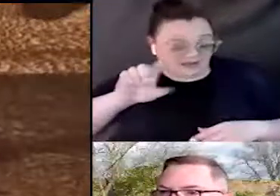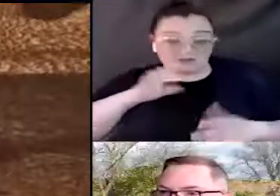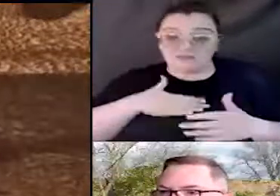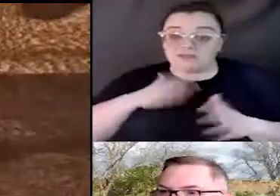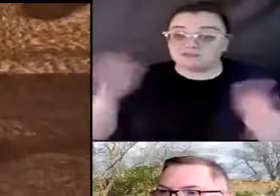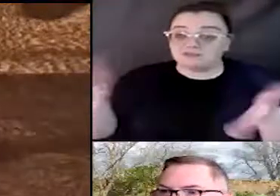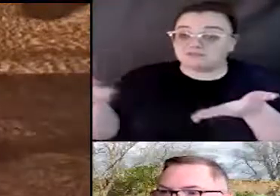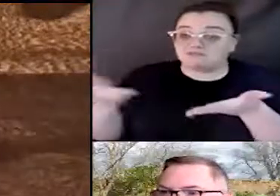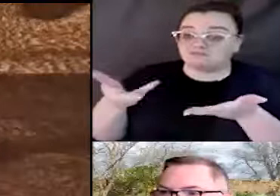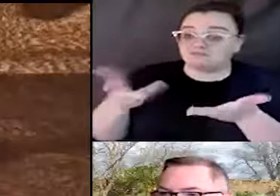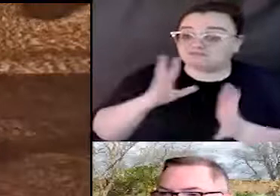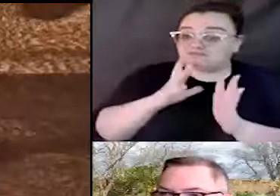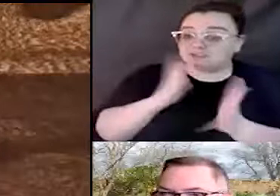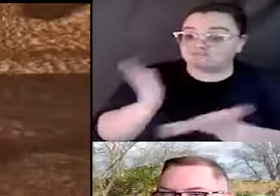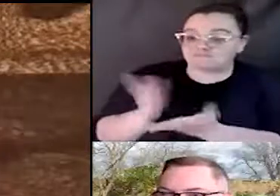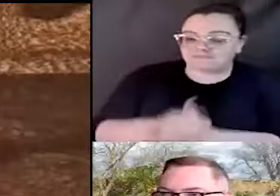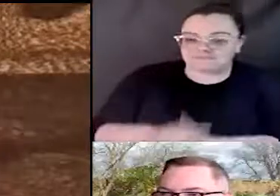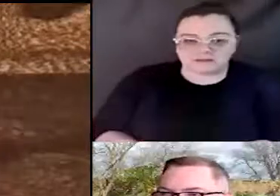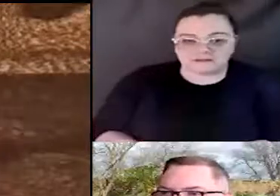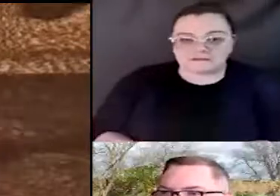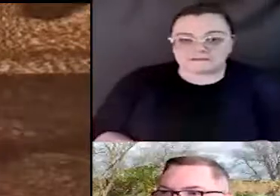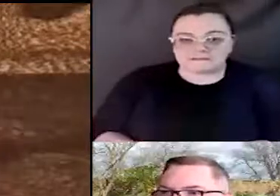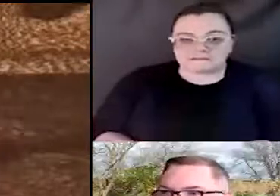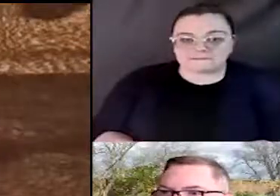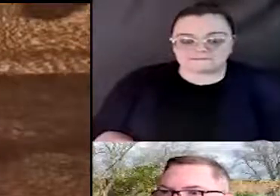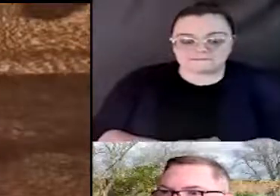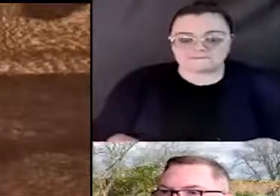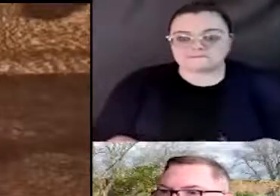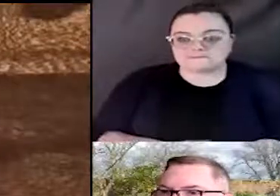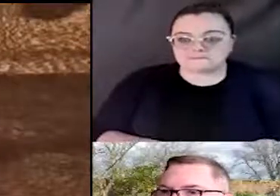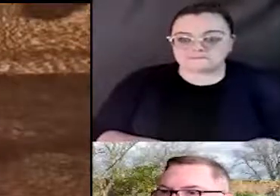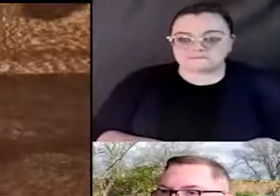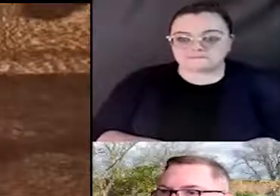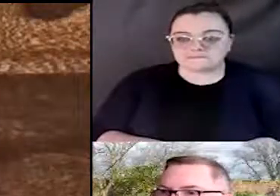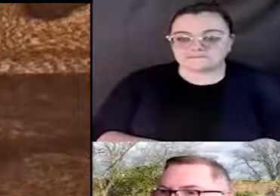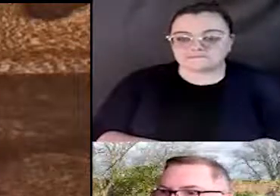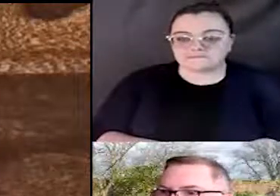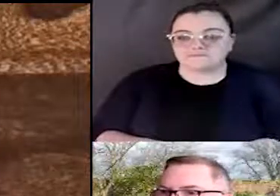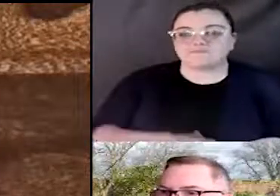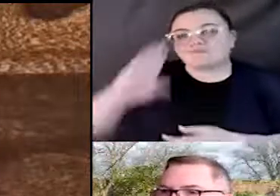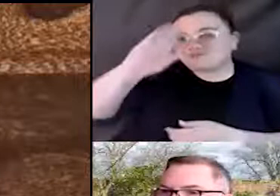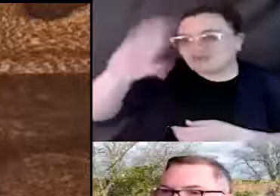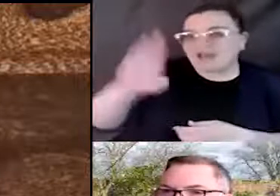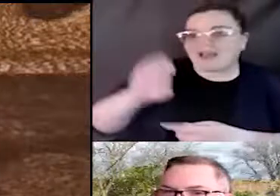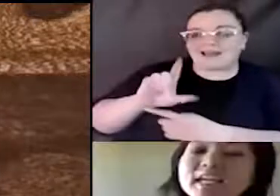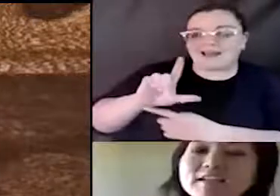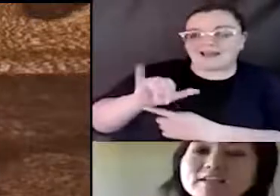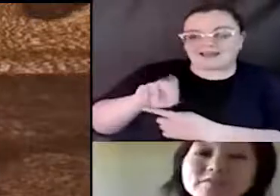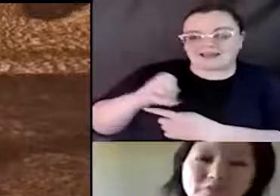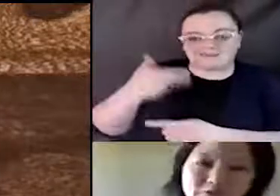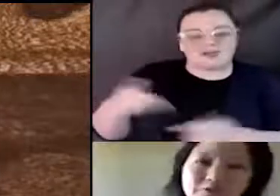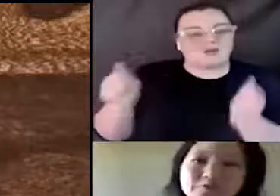off mute and join us. And turn your camera on. Hi, everyone. I'm Elaine with Hively. We are